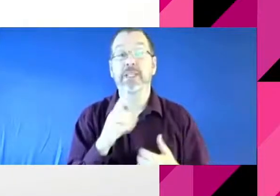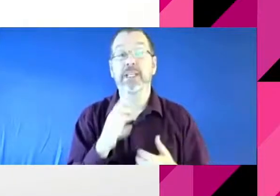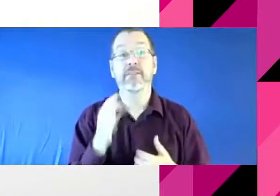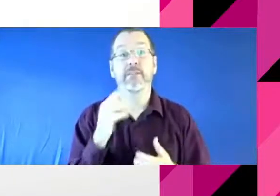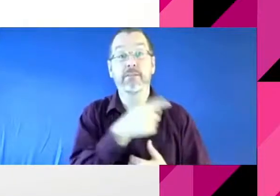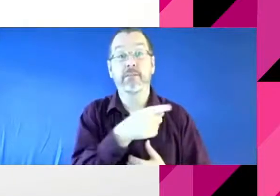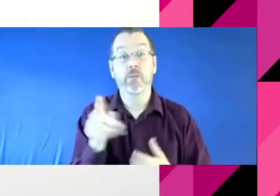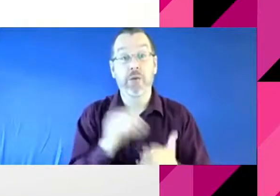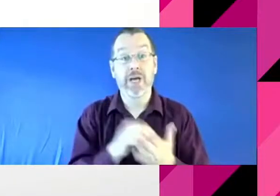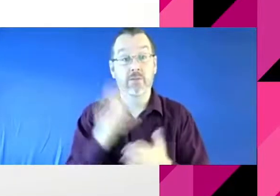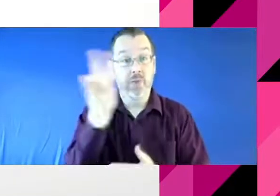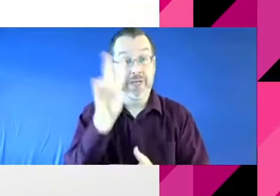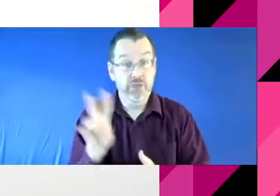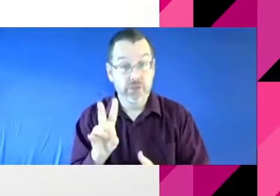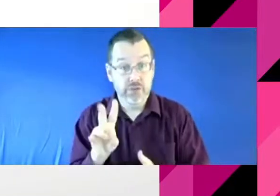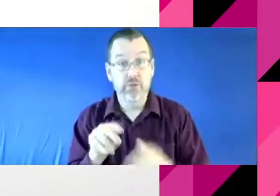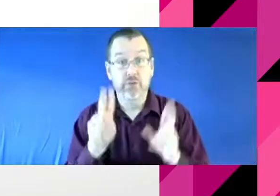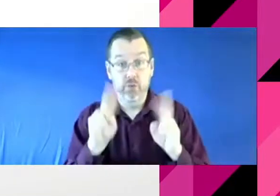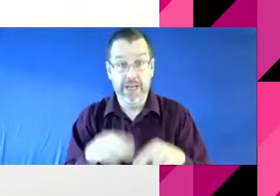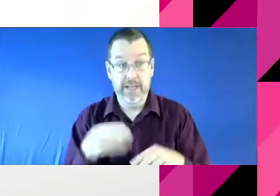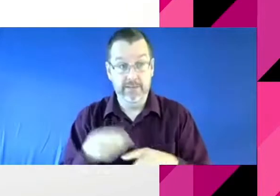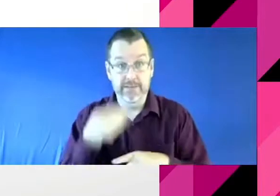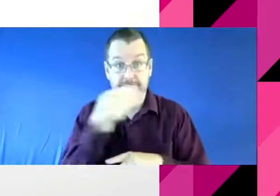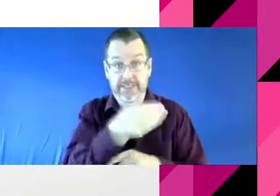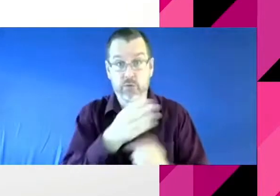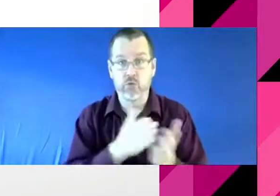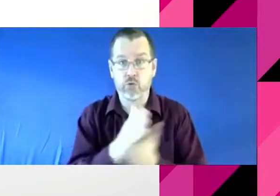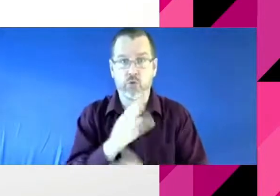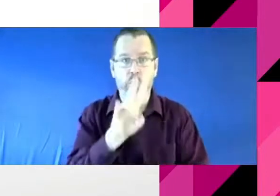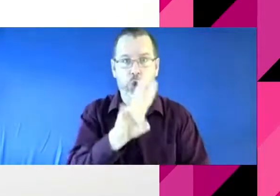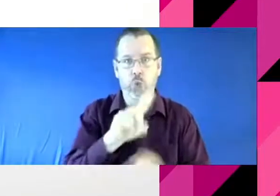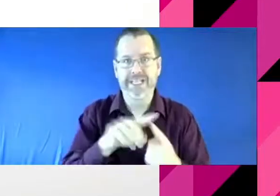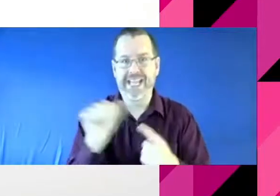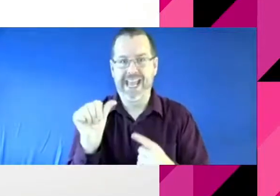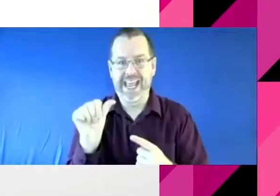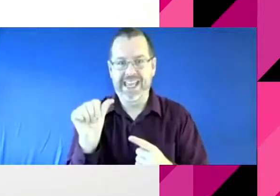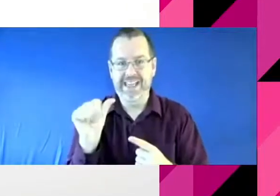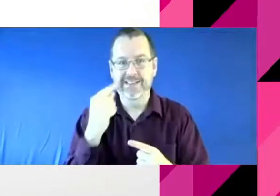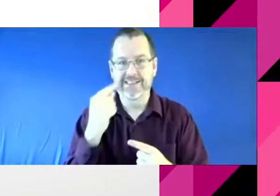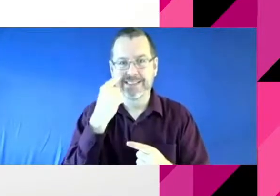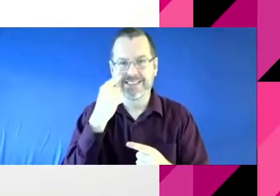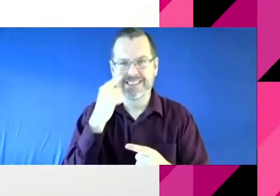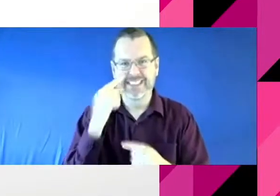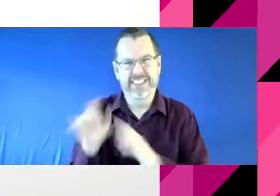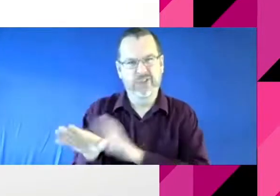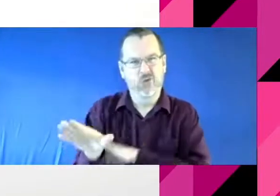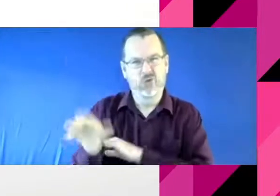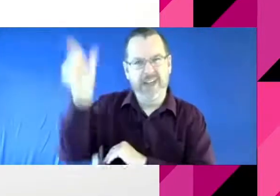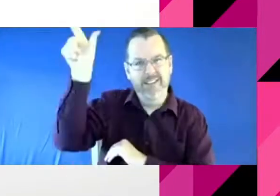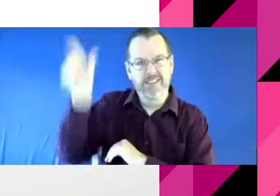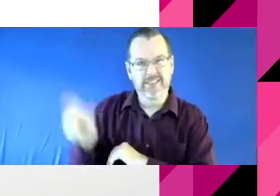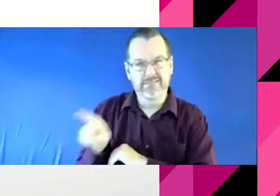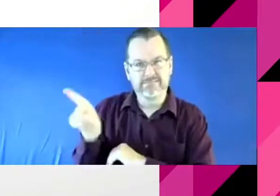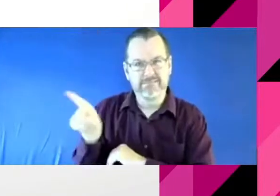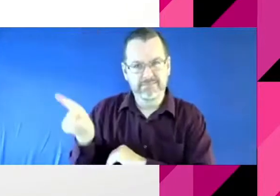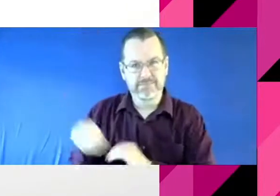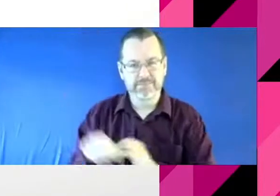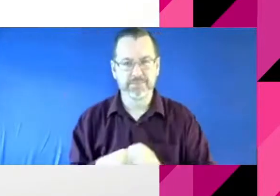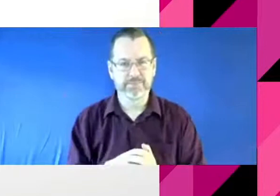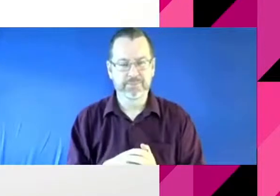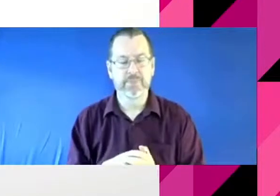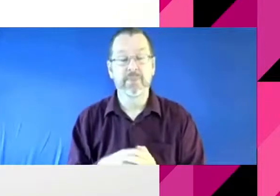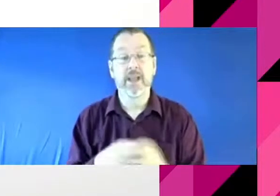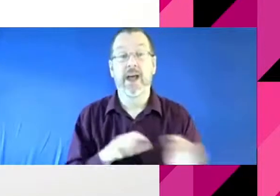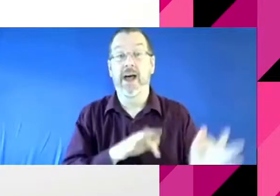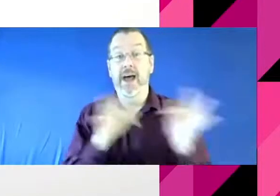any of our speakers, you can submit them through the question and answer function on the right-hand side of your screen, and we'll take a few questions following